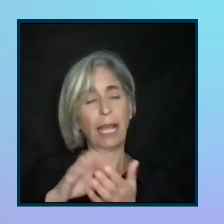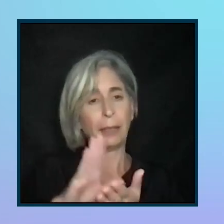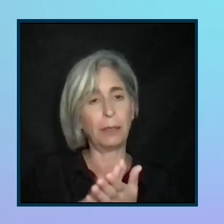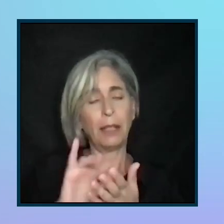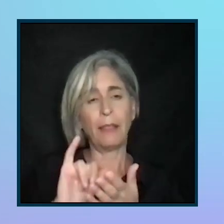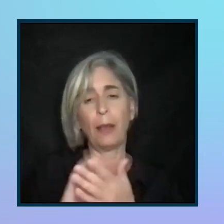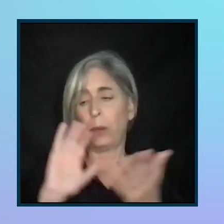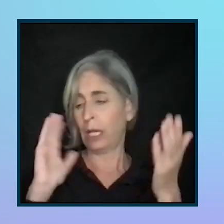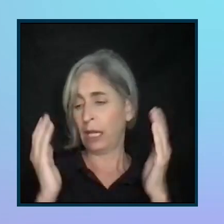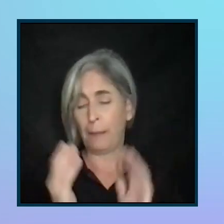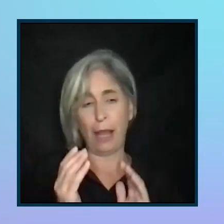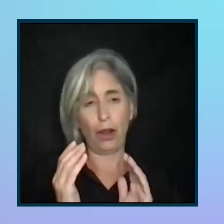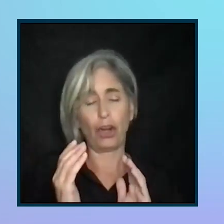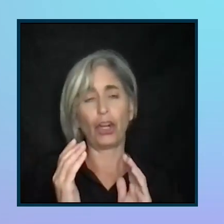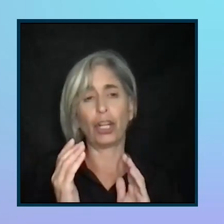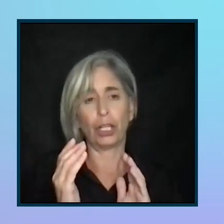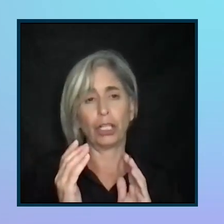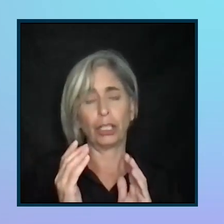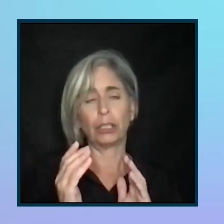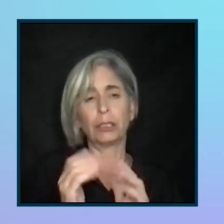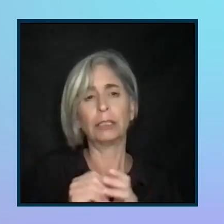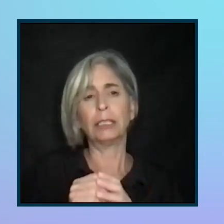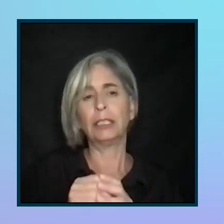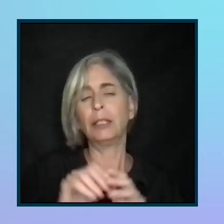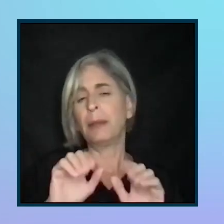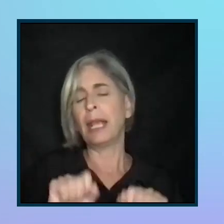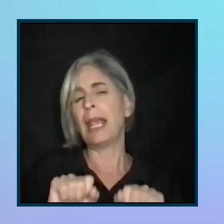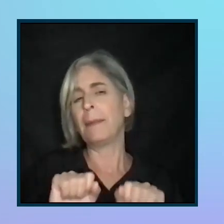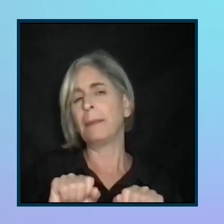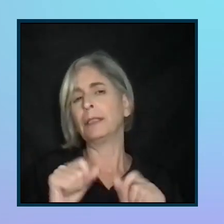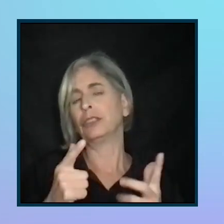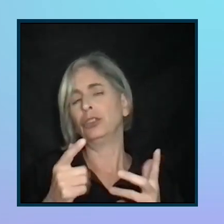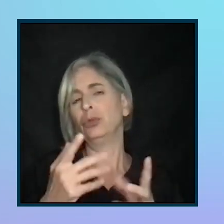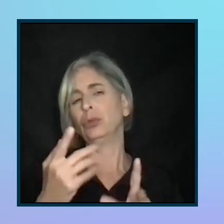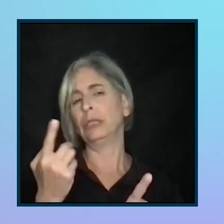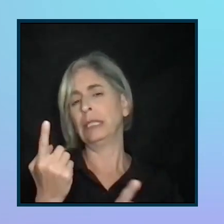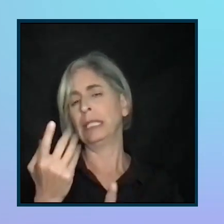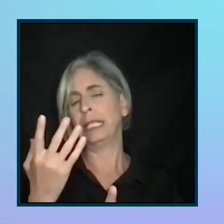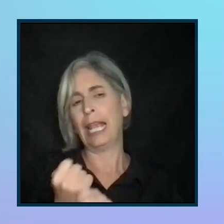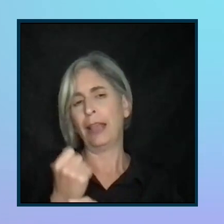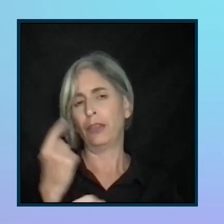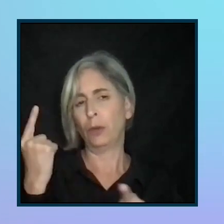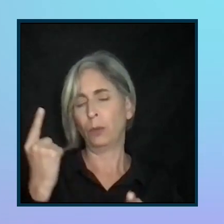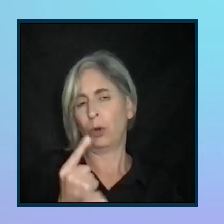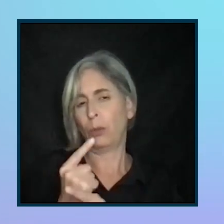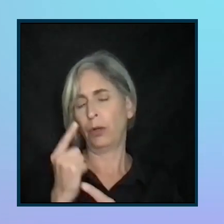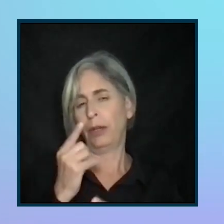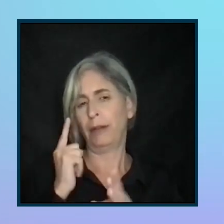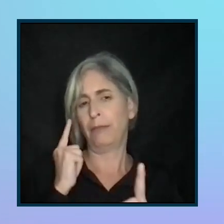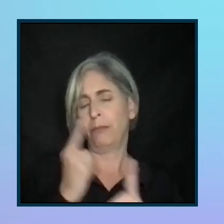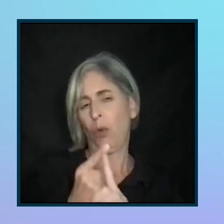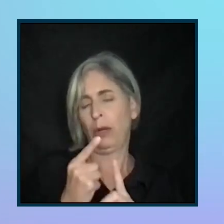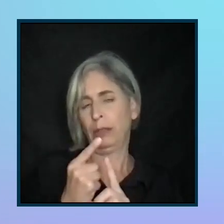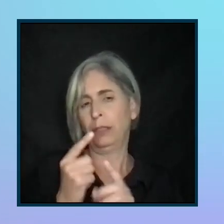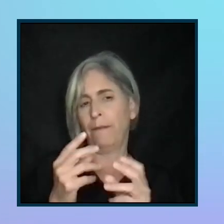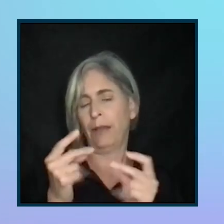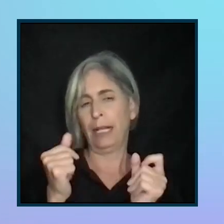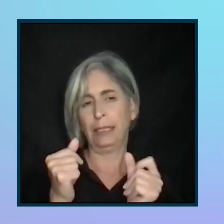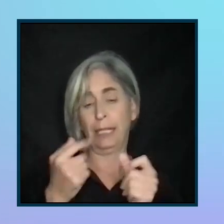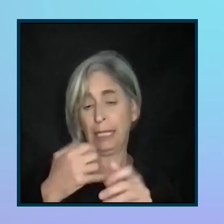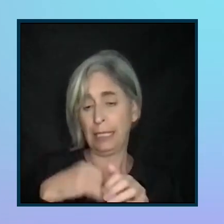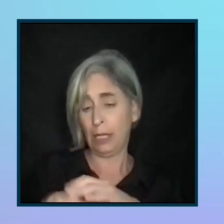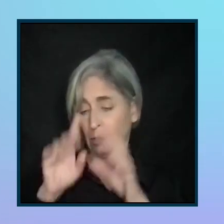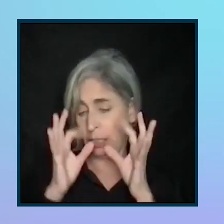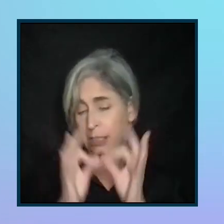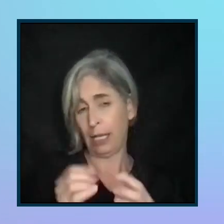can compare and parse against one another to be able to get to the appropriate endpoints quickly. There are still decision points where you